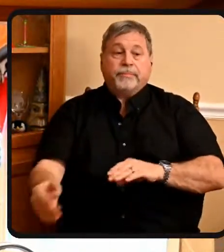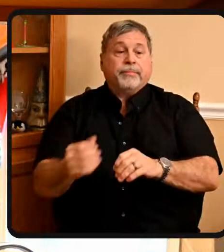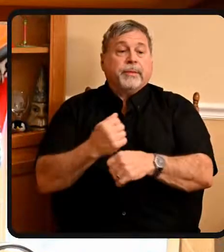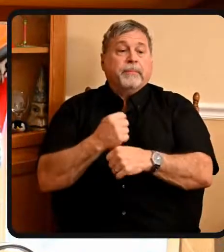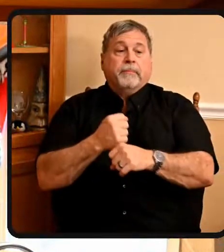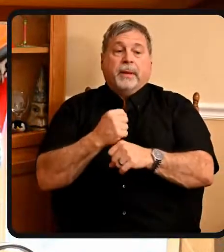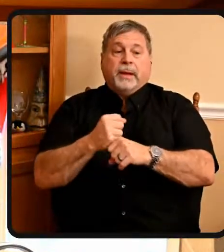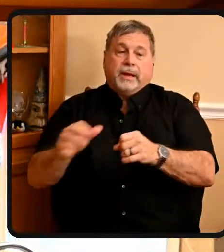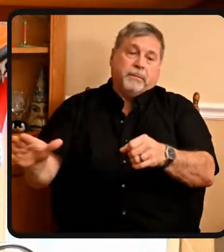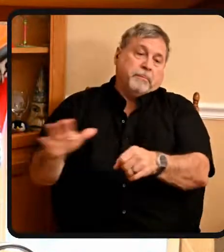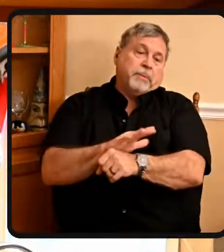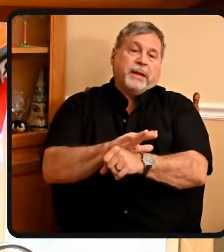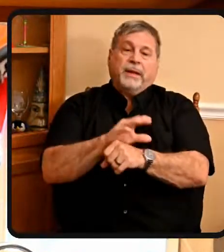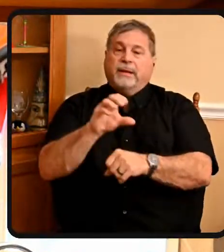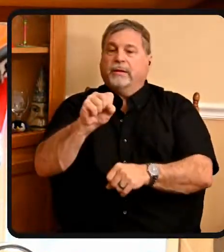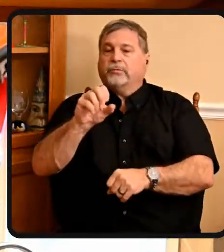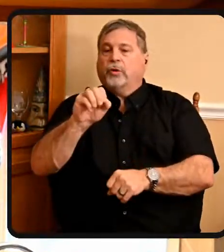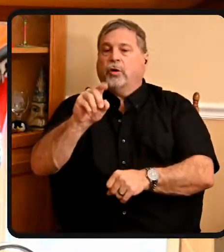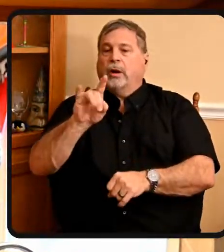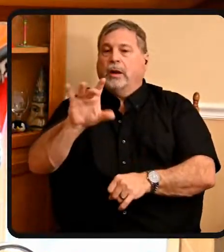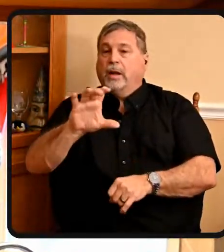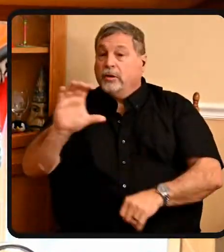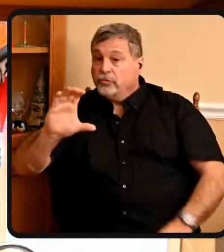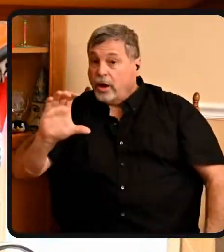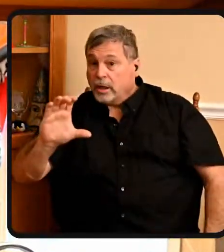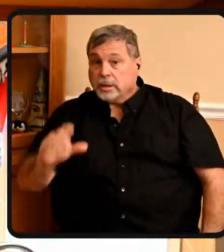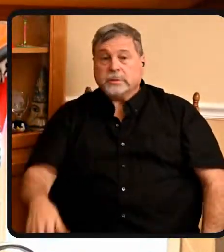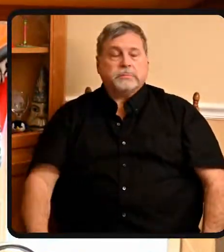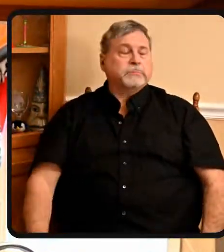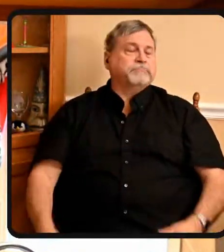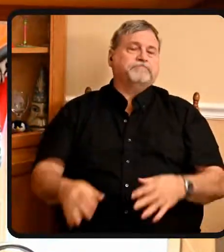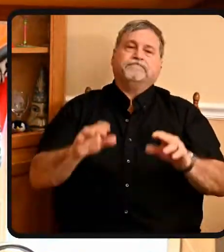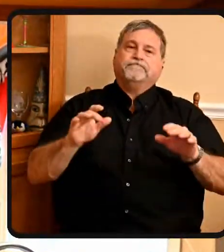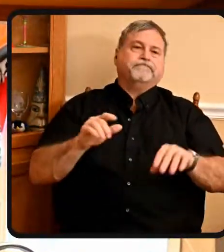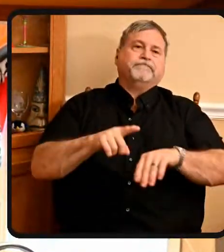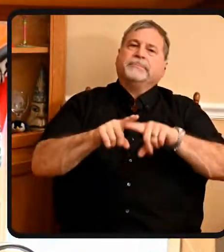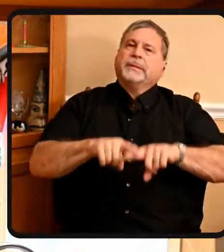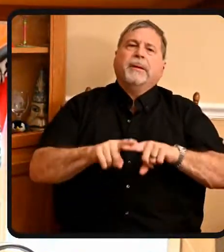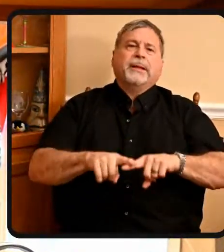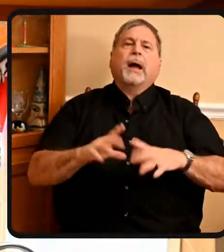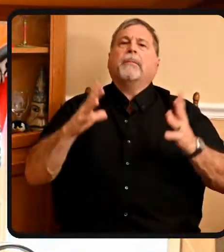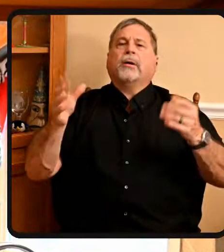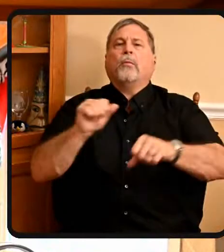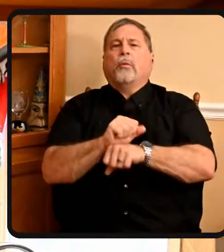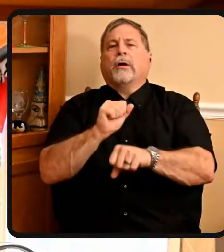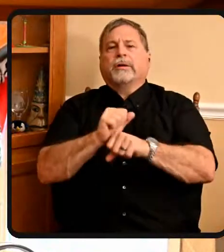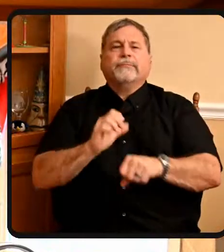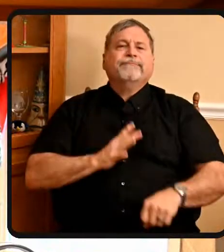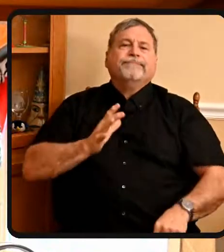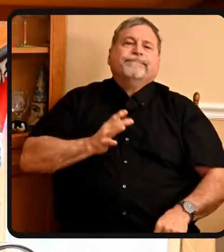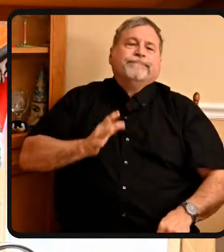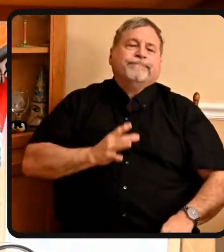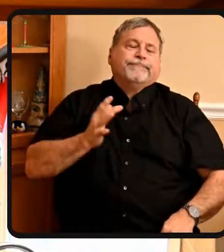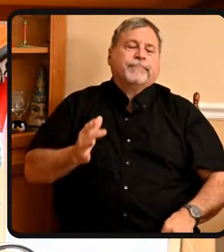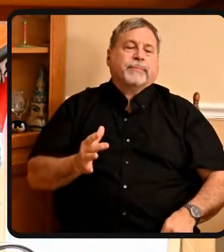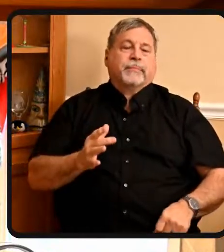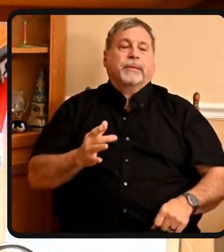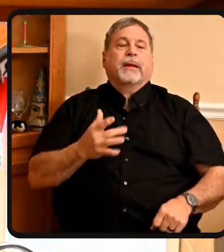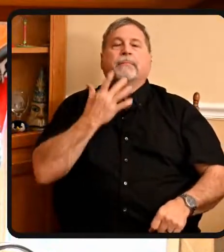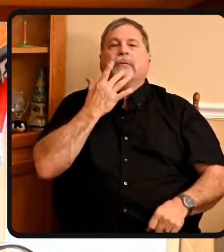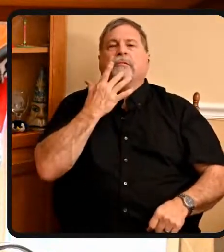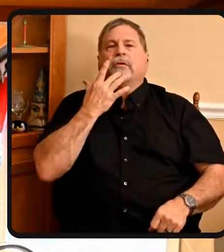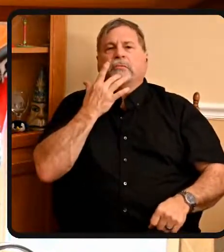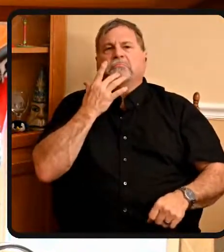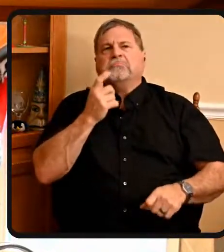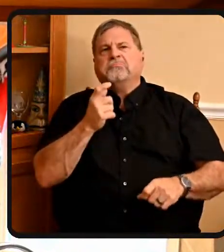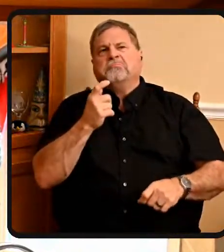across, make them completely solid. It all depends on how much work you want to put into them. I like